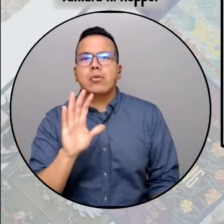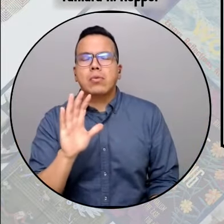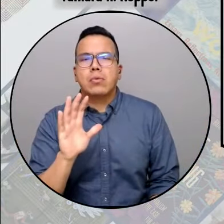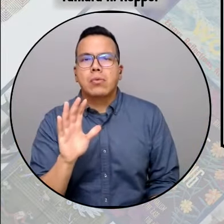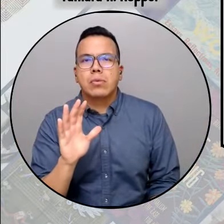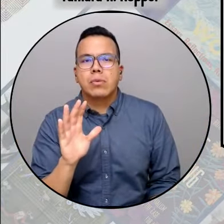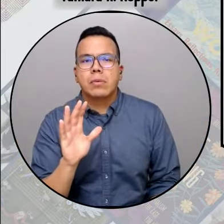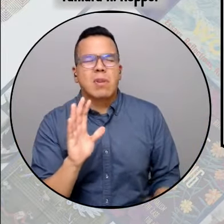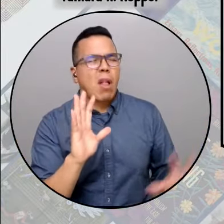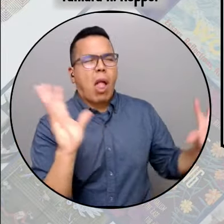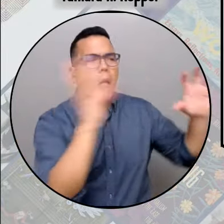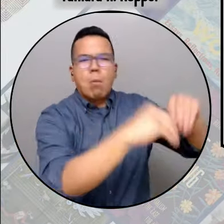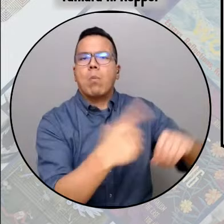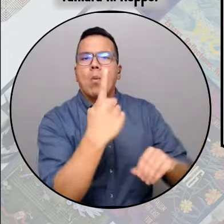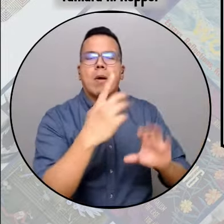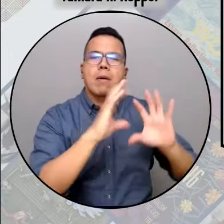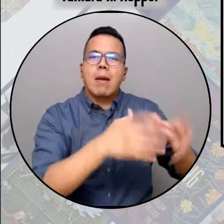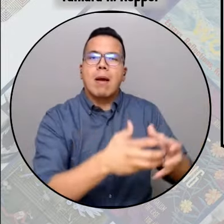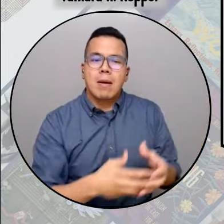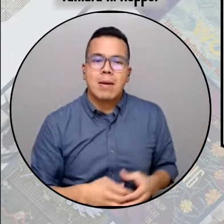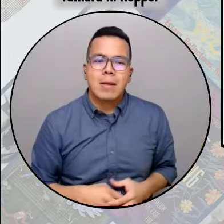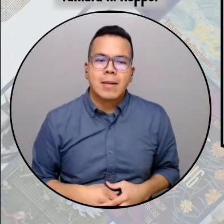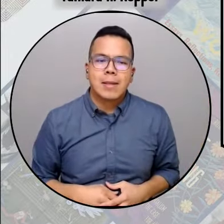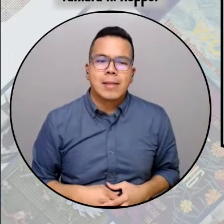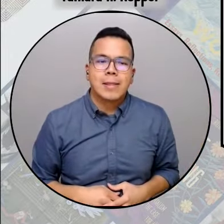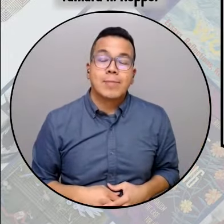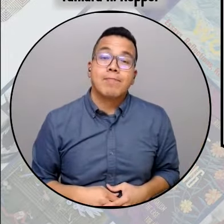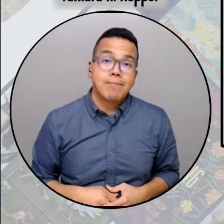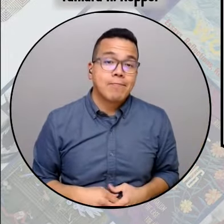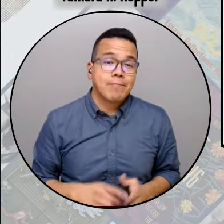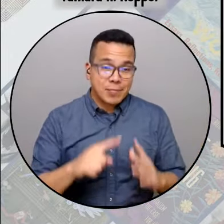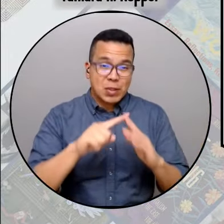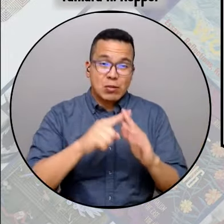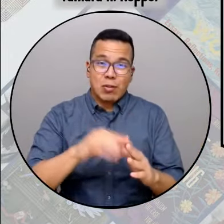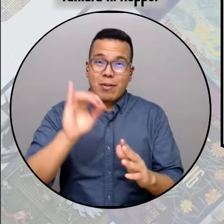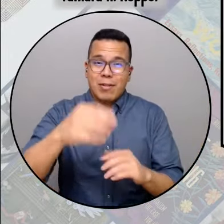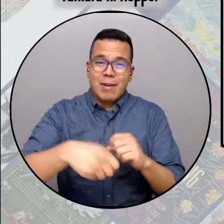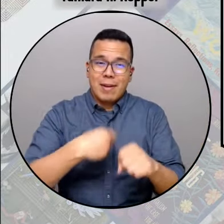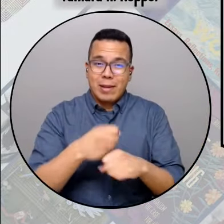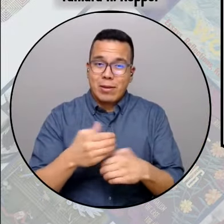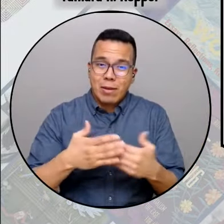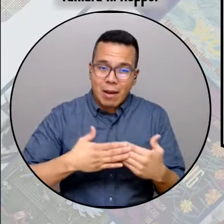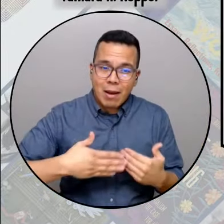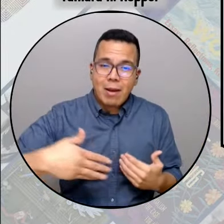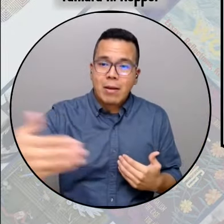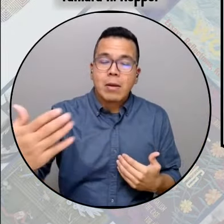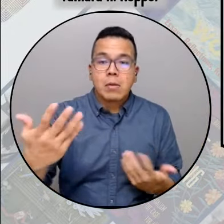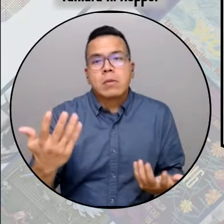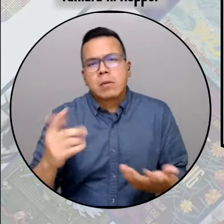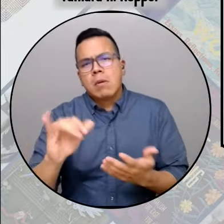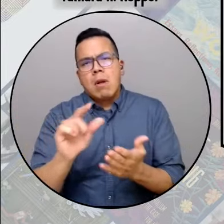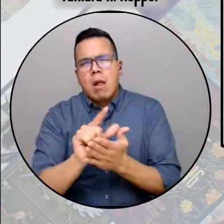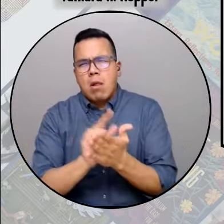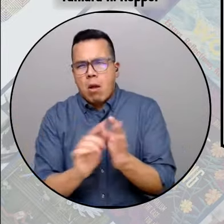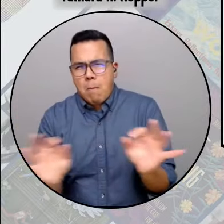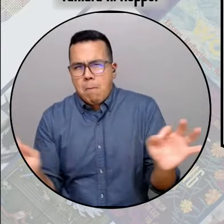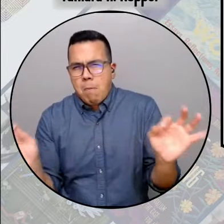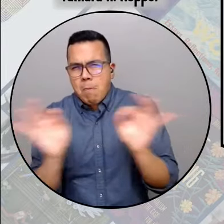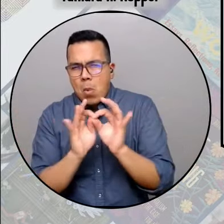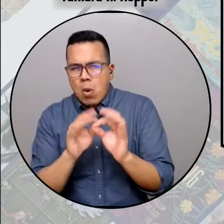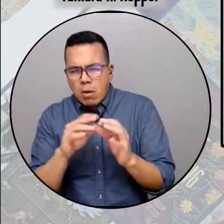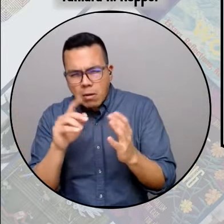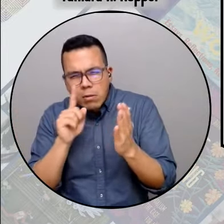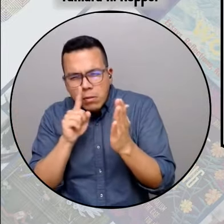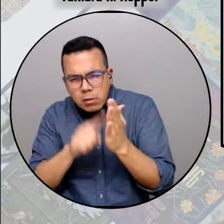so, this is something where this law is extremely significant for understanding kind of the history of immigration